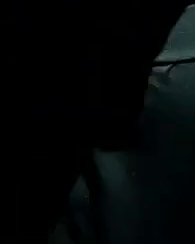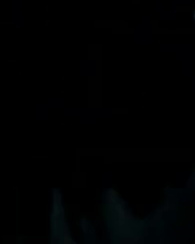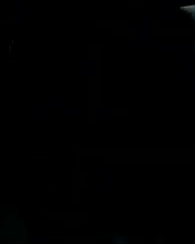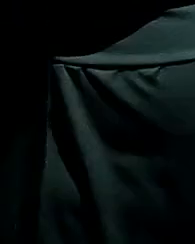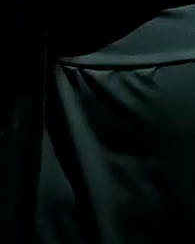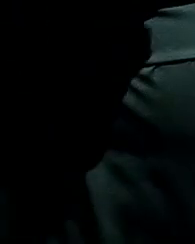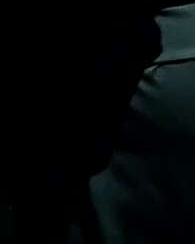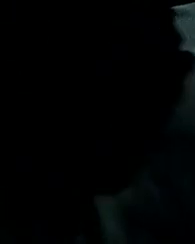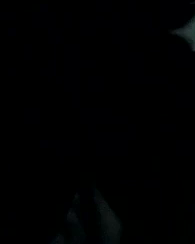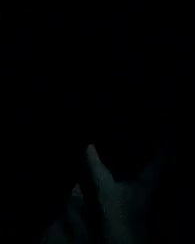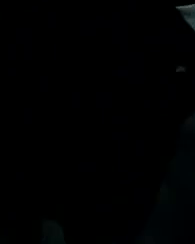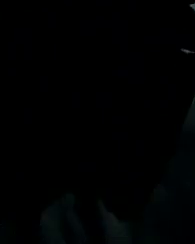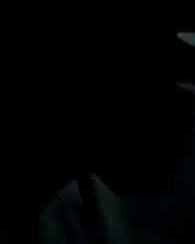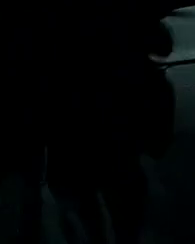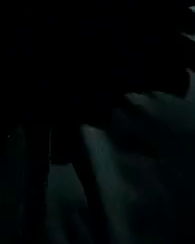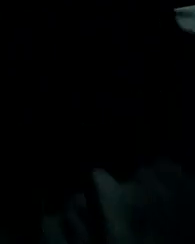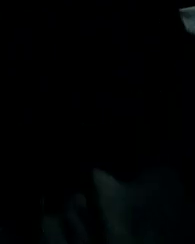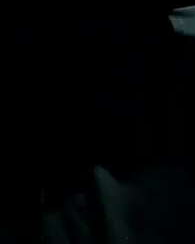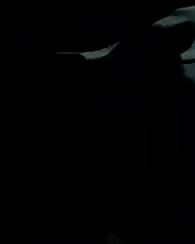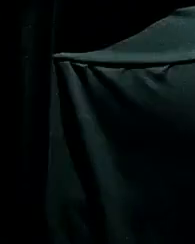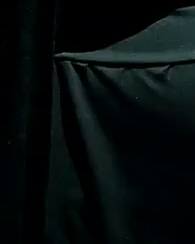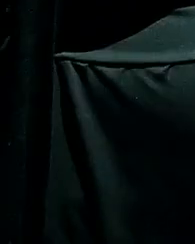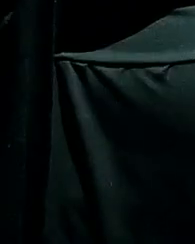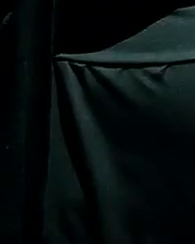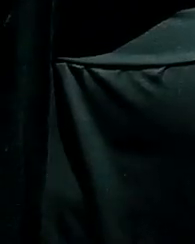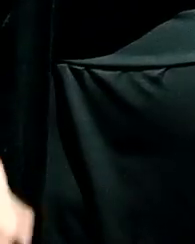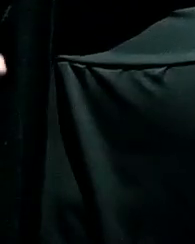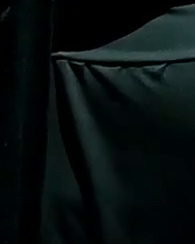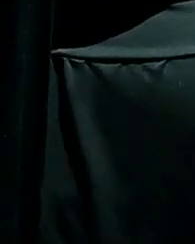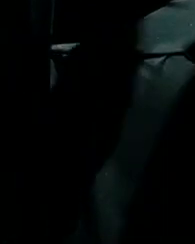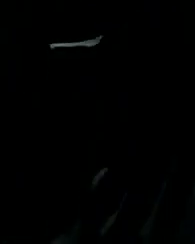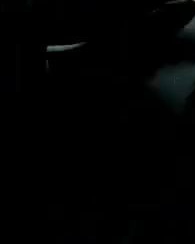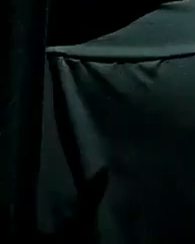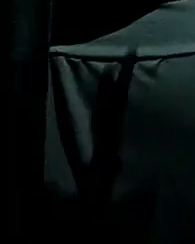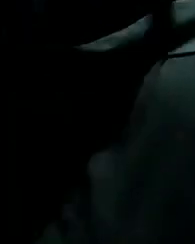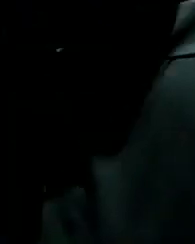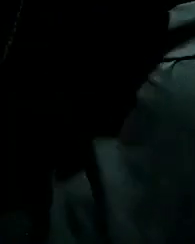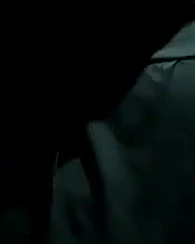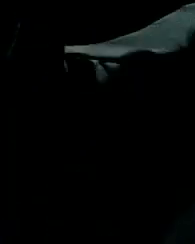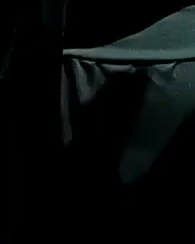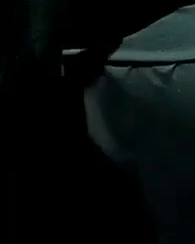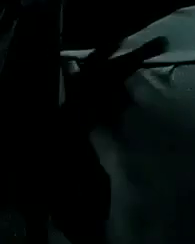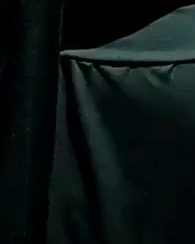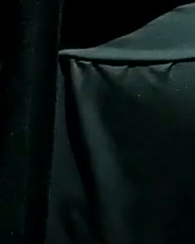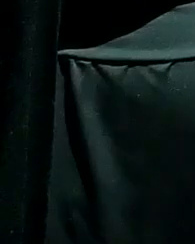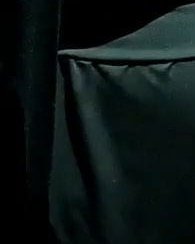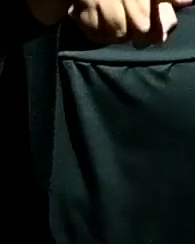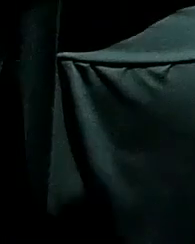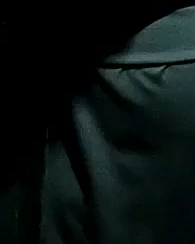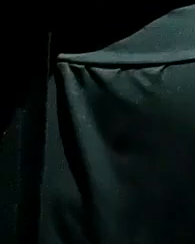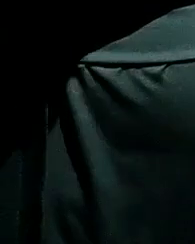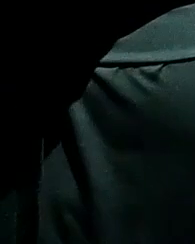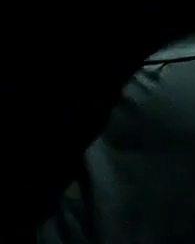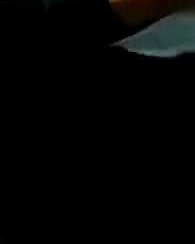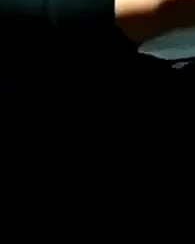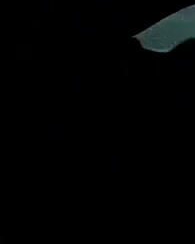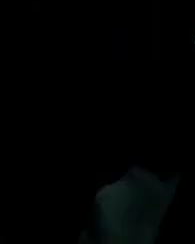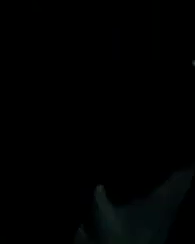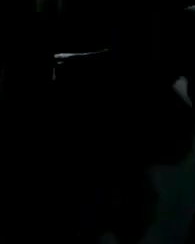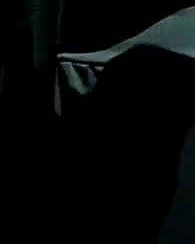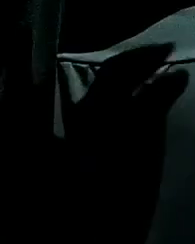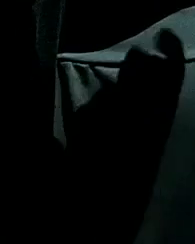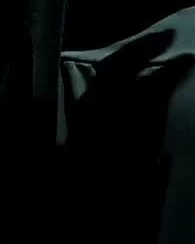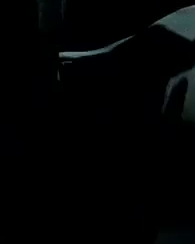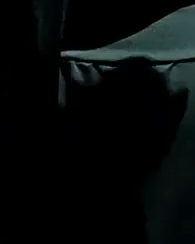Design Studies. Tonight marks the third and final event of our Spring 24 Vignelli